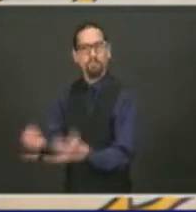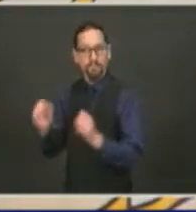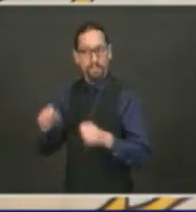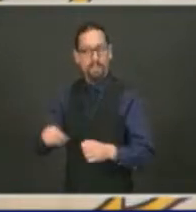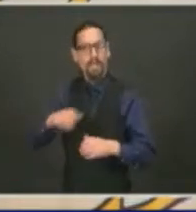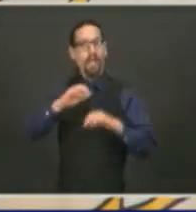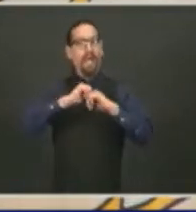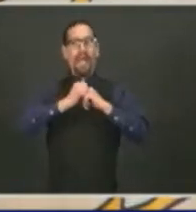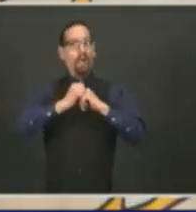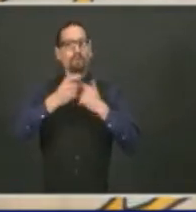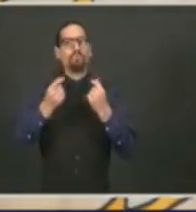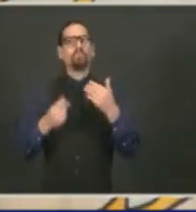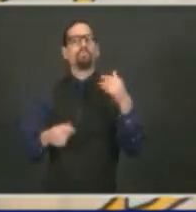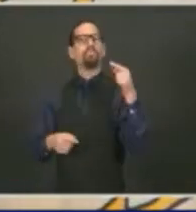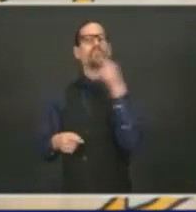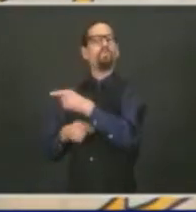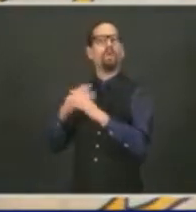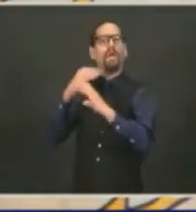info@commerceri.com,